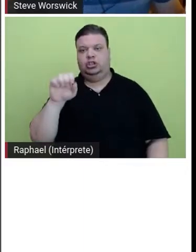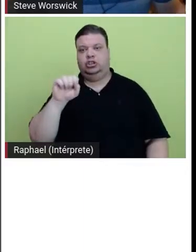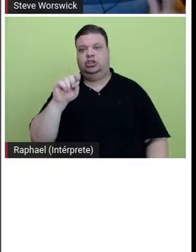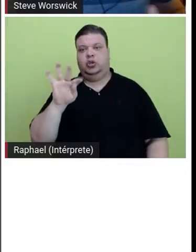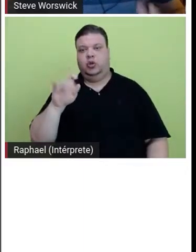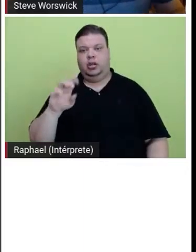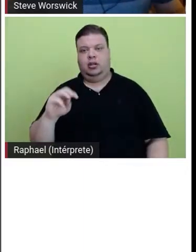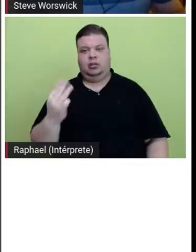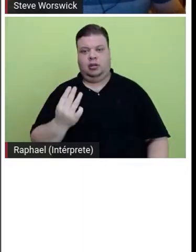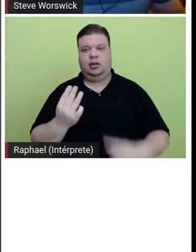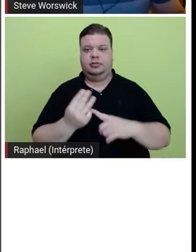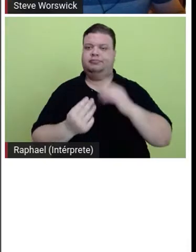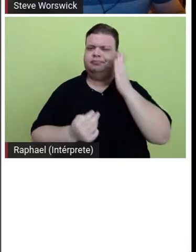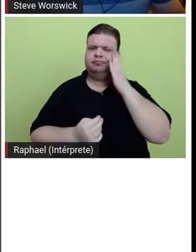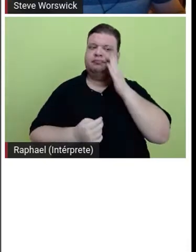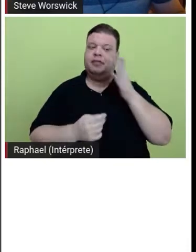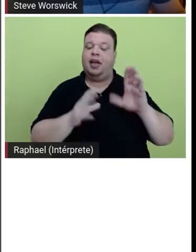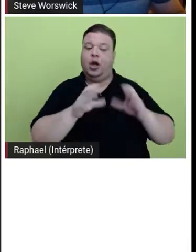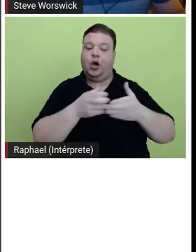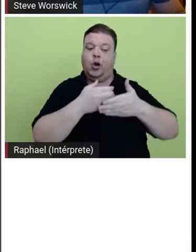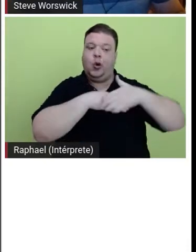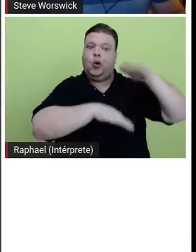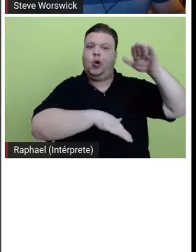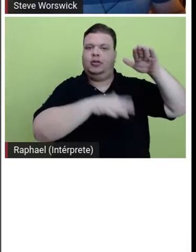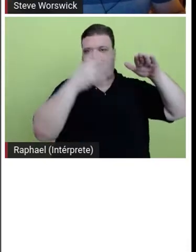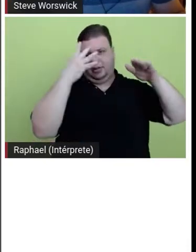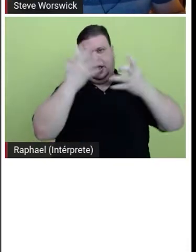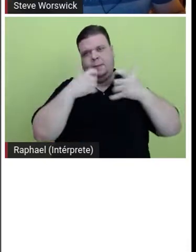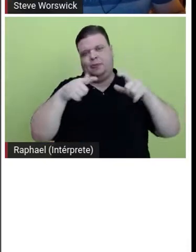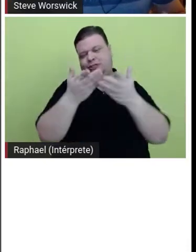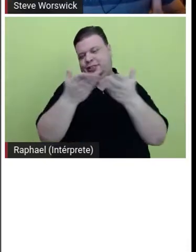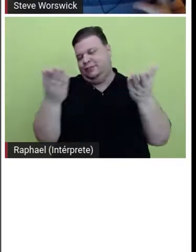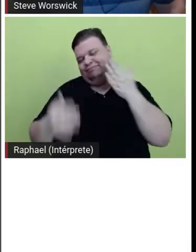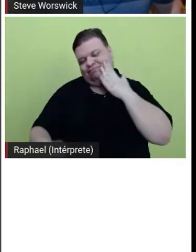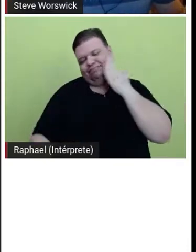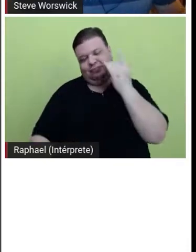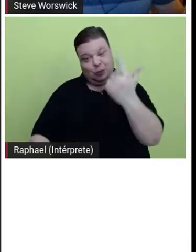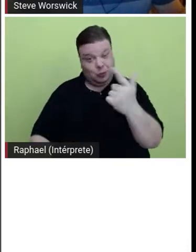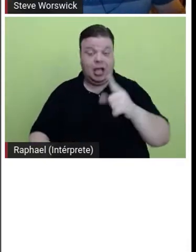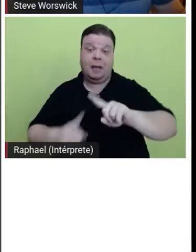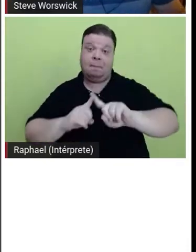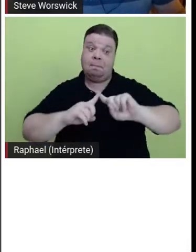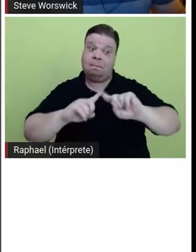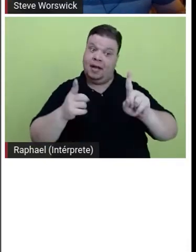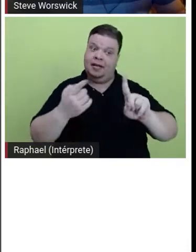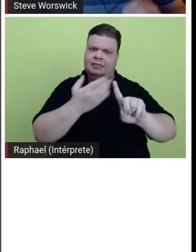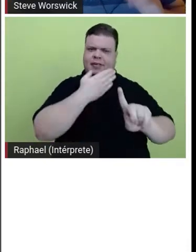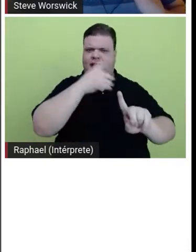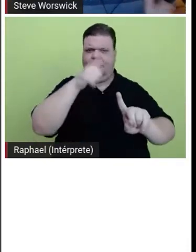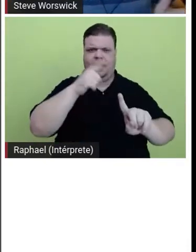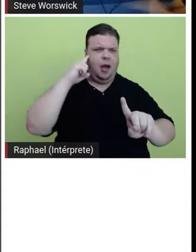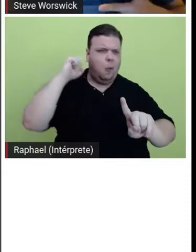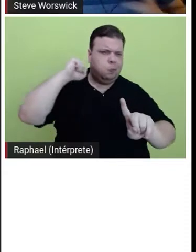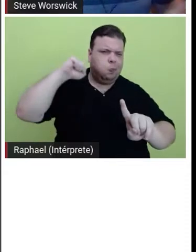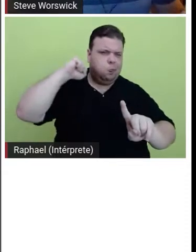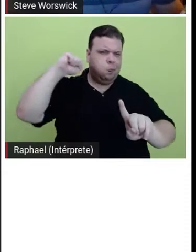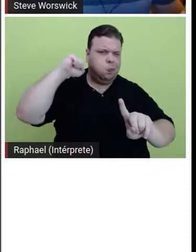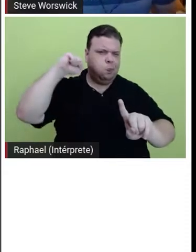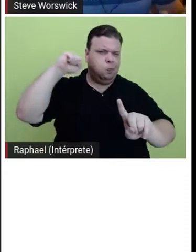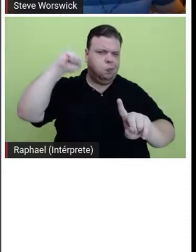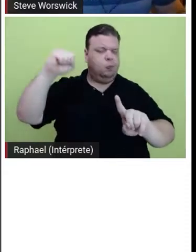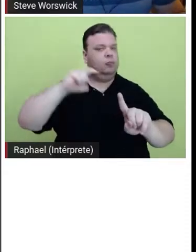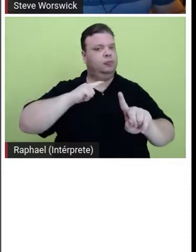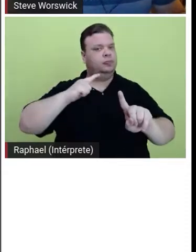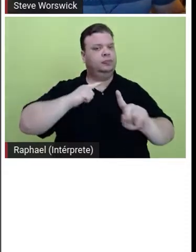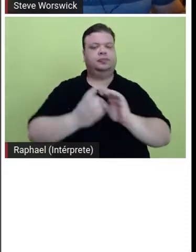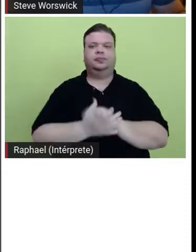producers. He had a chatbot on his website, and I thought, well, this is really cool. I want to get back into this. And I had a look around the internet